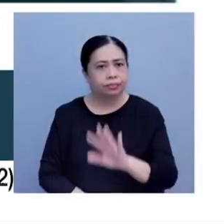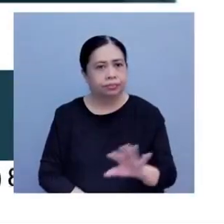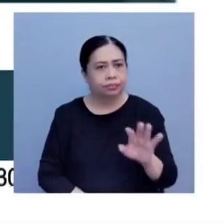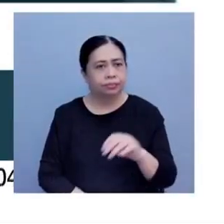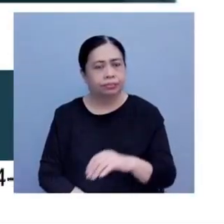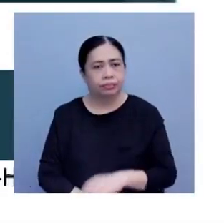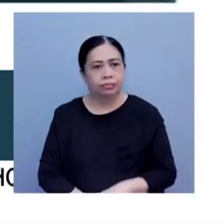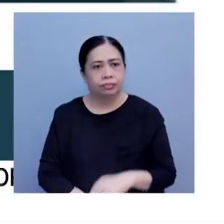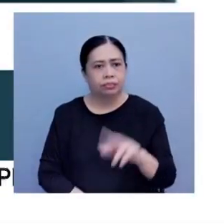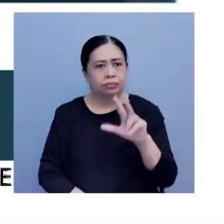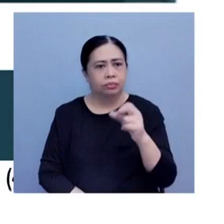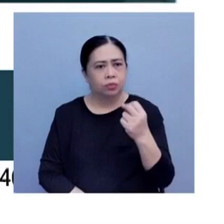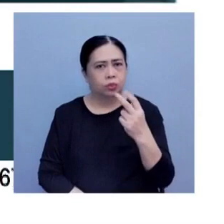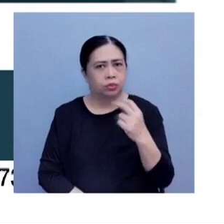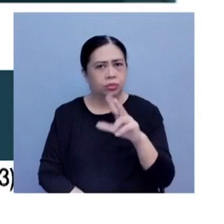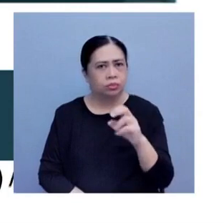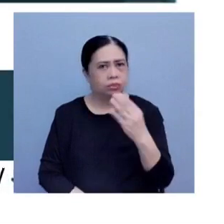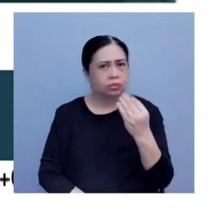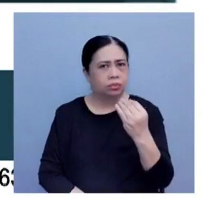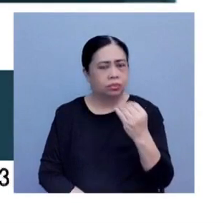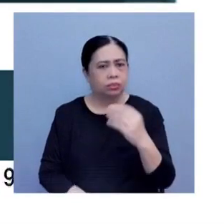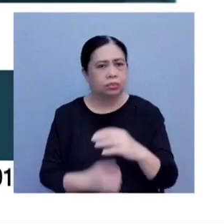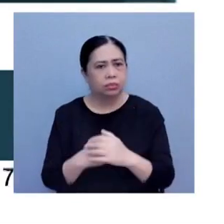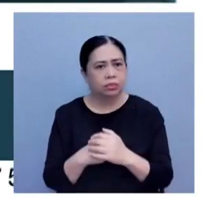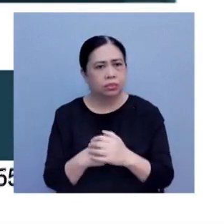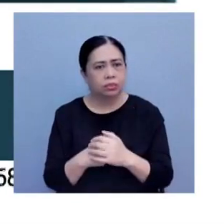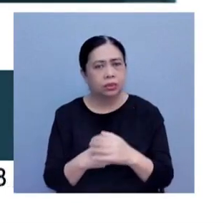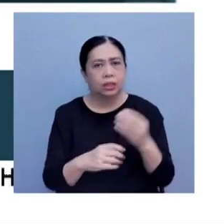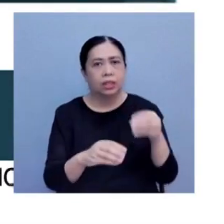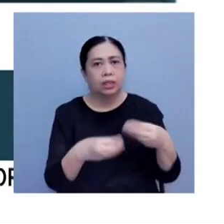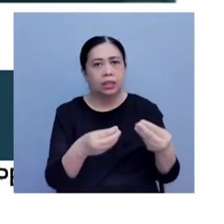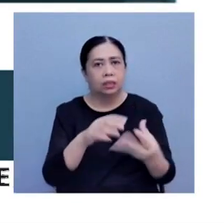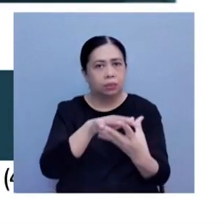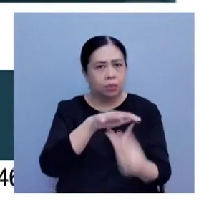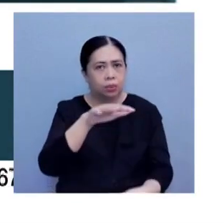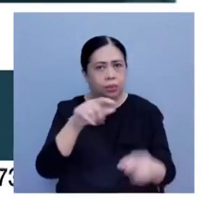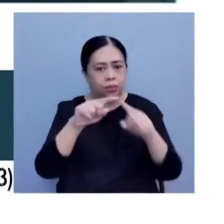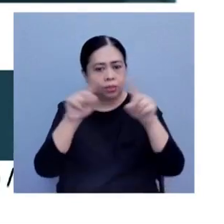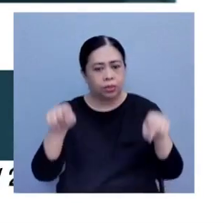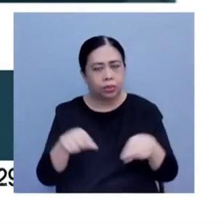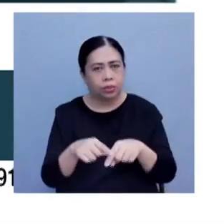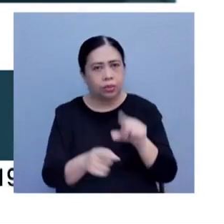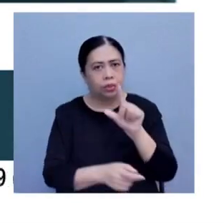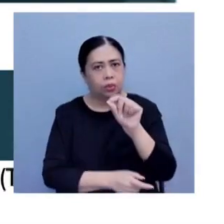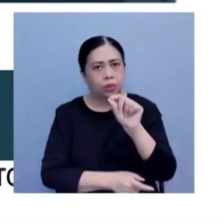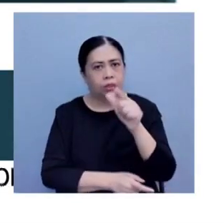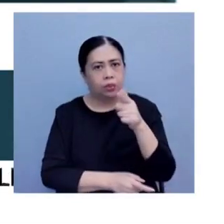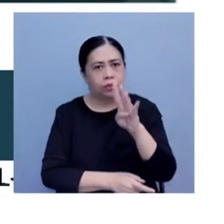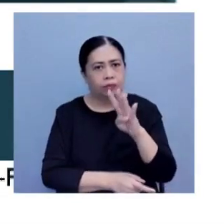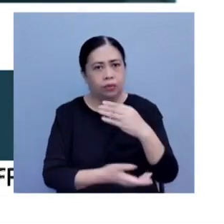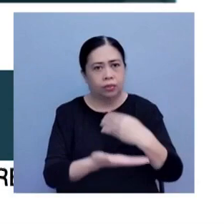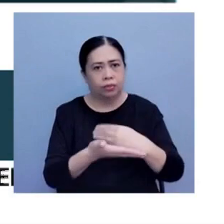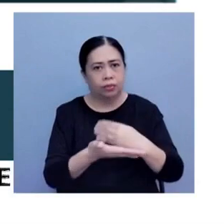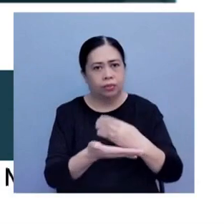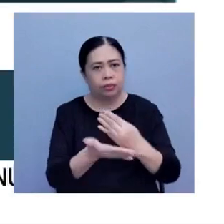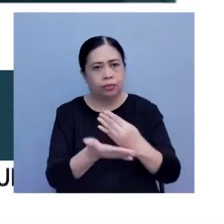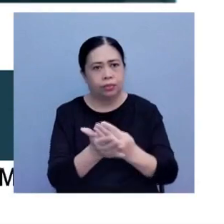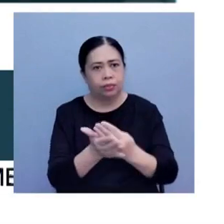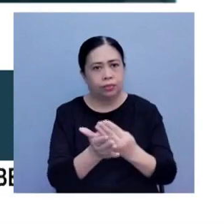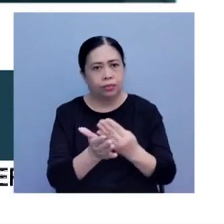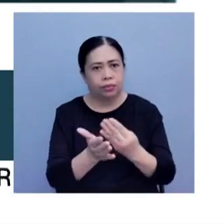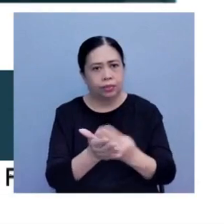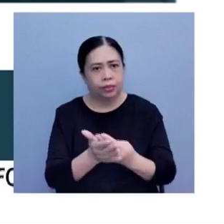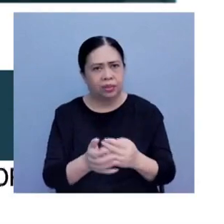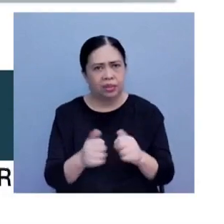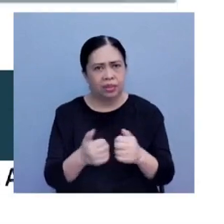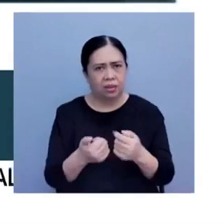or 314, were given each a copy of the 2024 budget. So how can they say na hindi